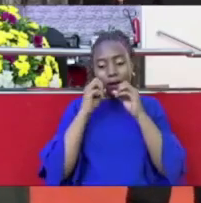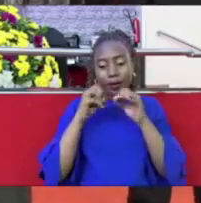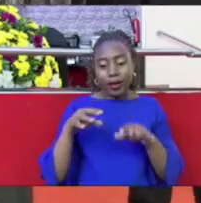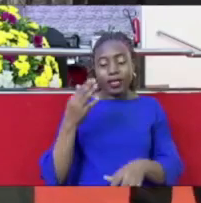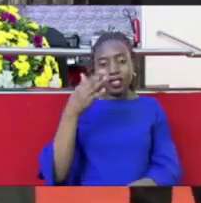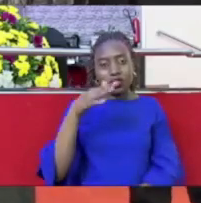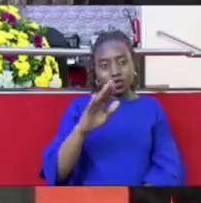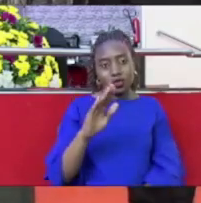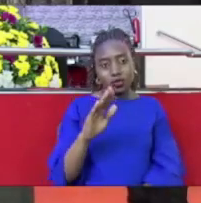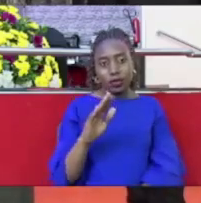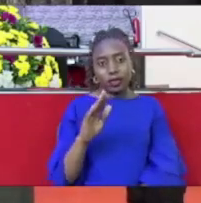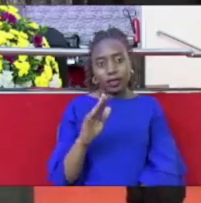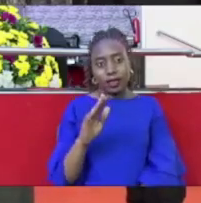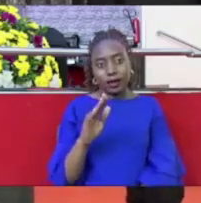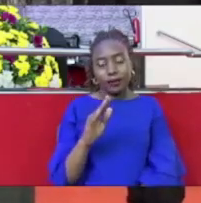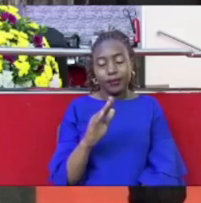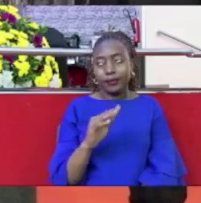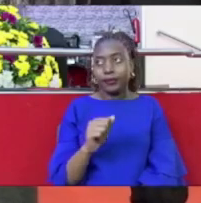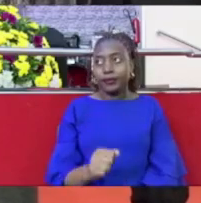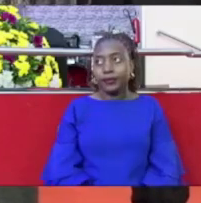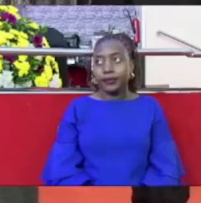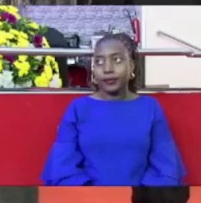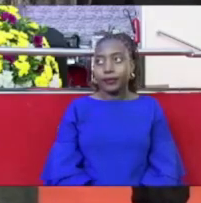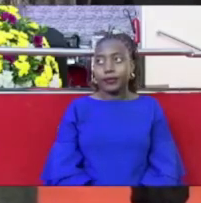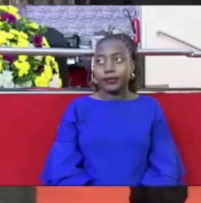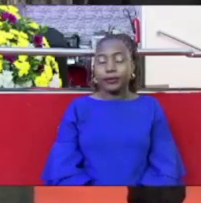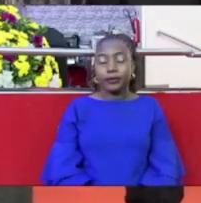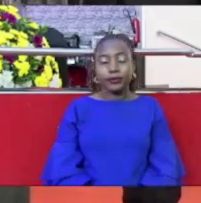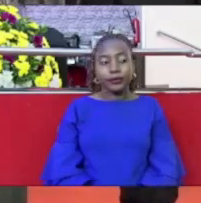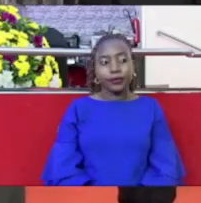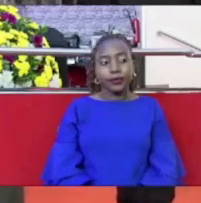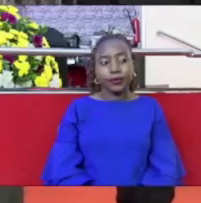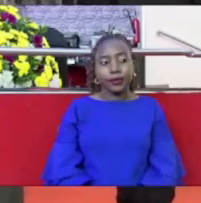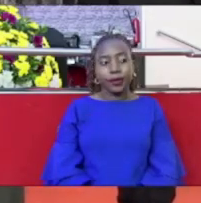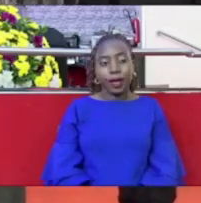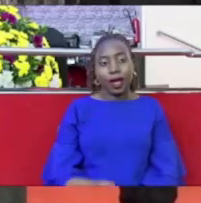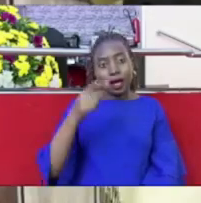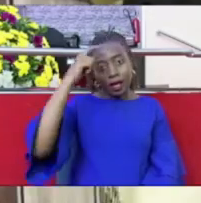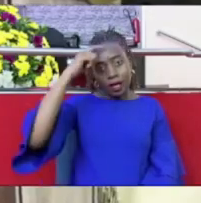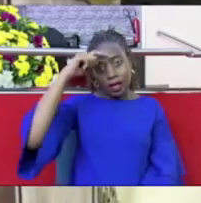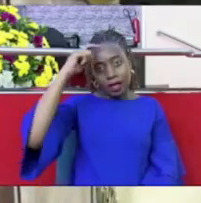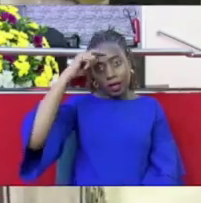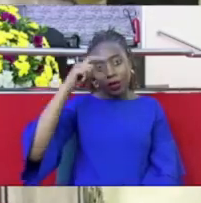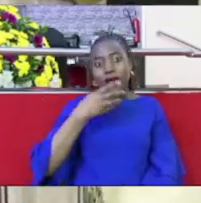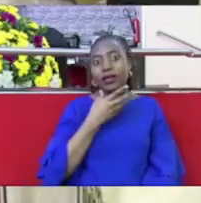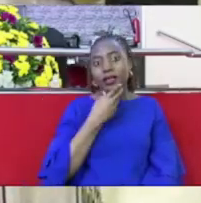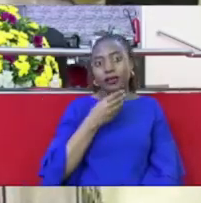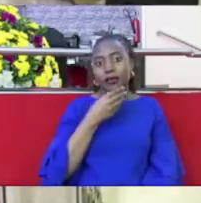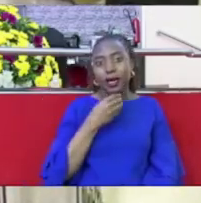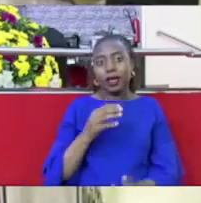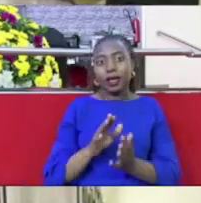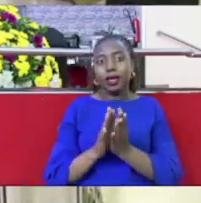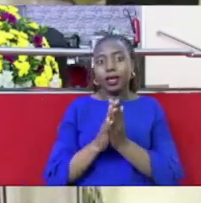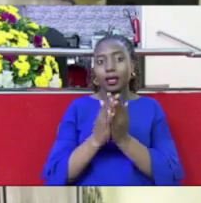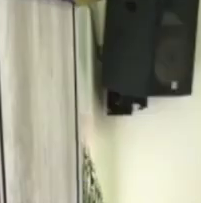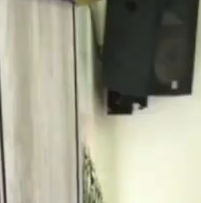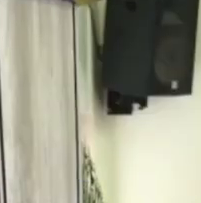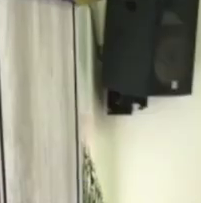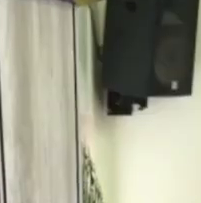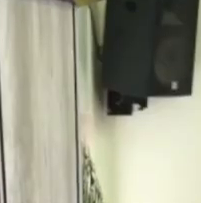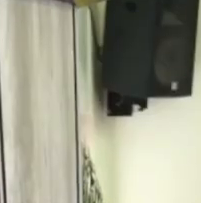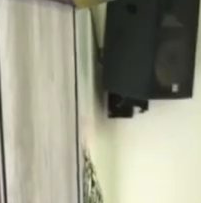baada ya nyingine. Bwana Yesu asifiwe. Amen. The wise man in Ecclesiastes chapter number 5 verses